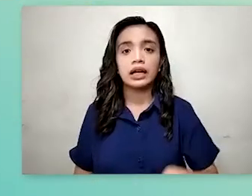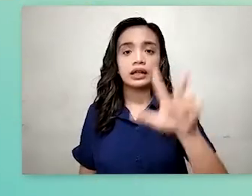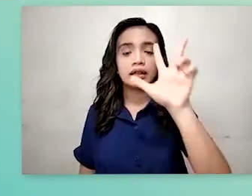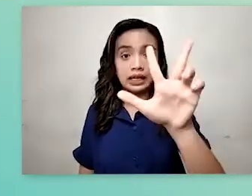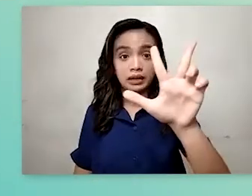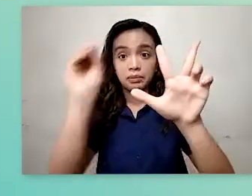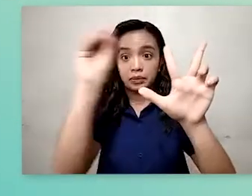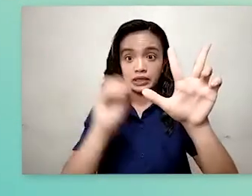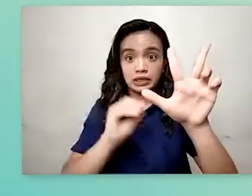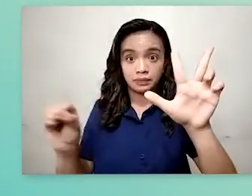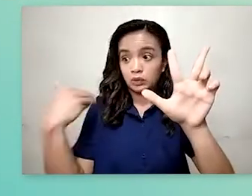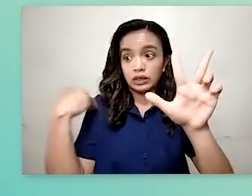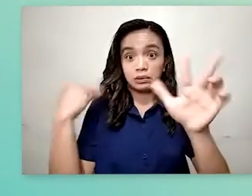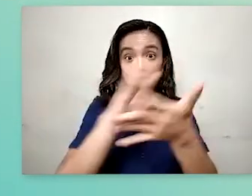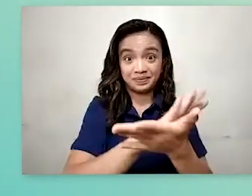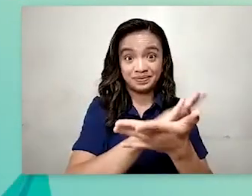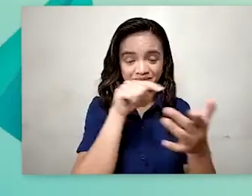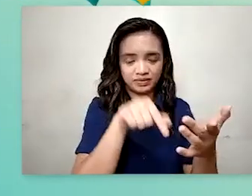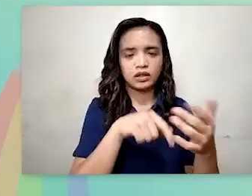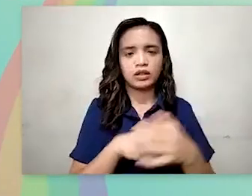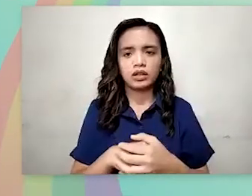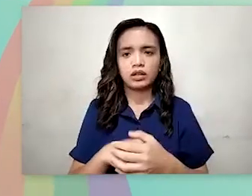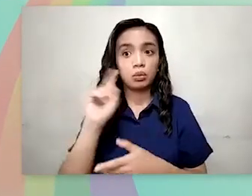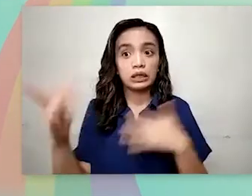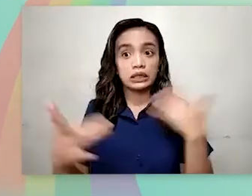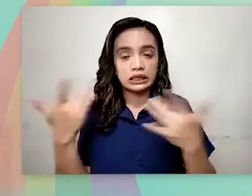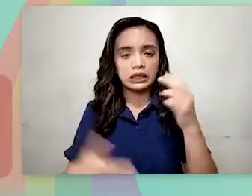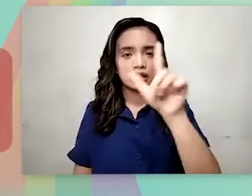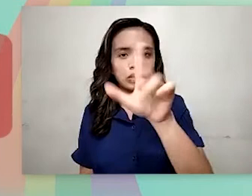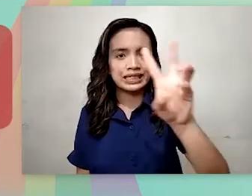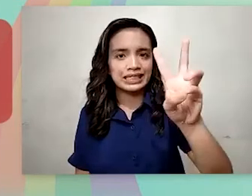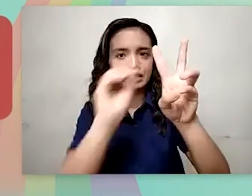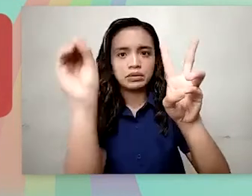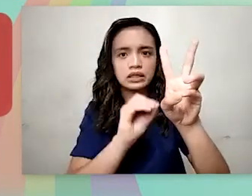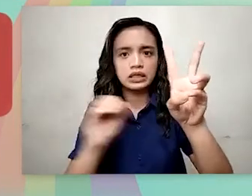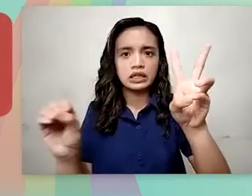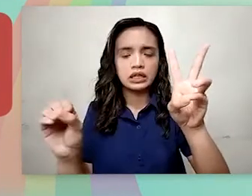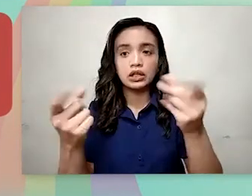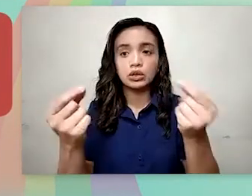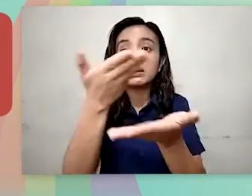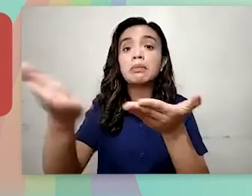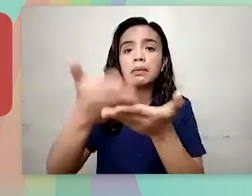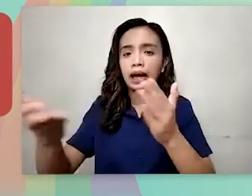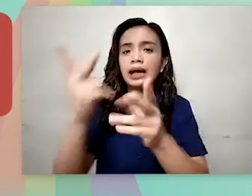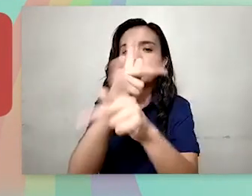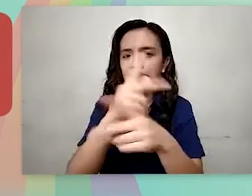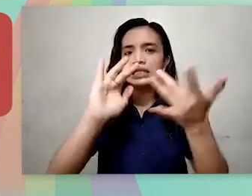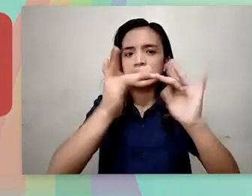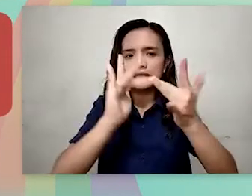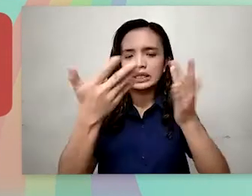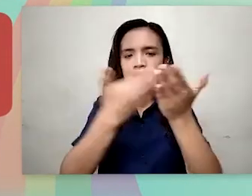online from 3%, no, pre-pandemic level. And this is what's exciting. 26% of them have sold products